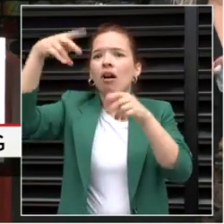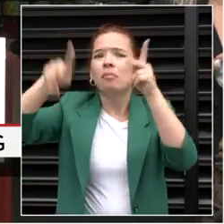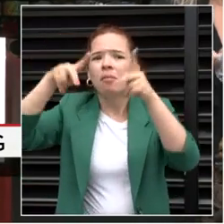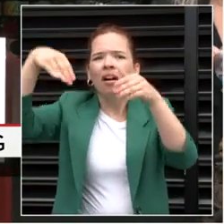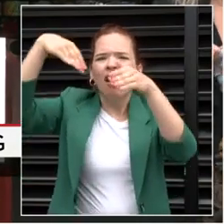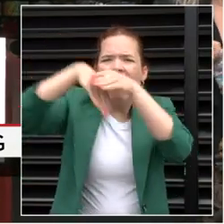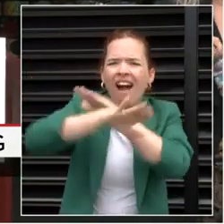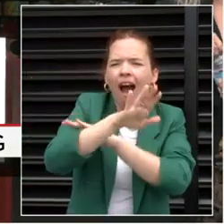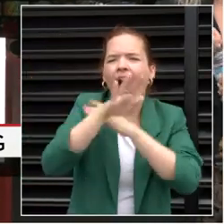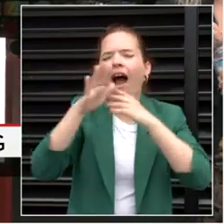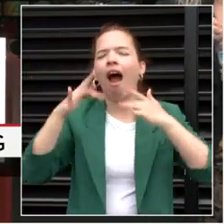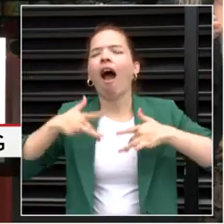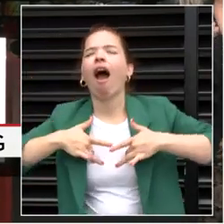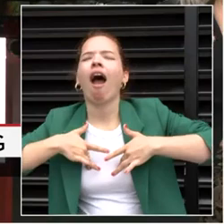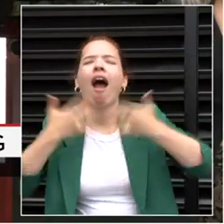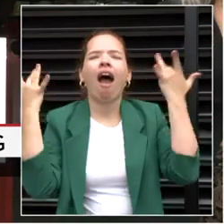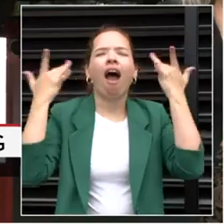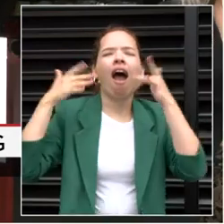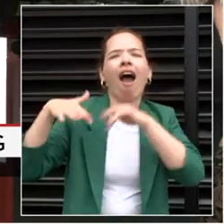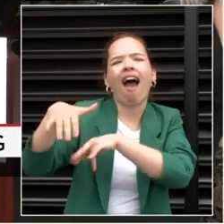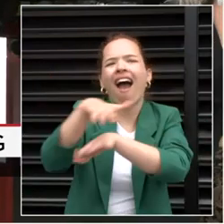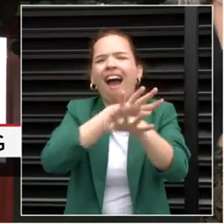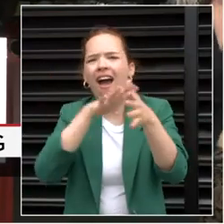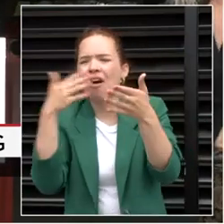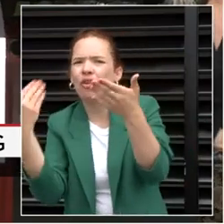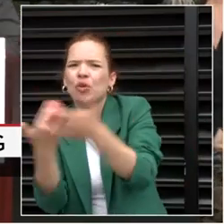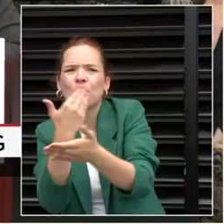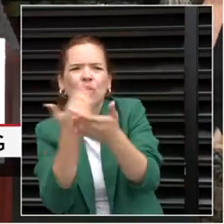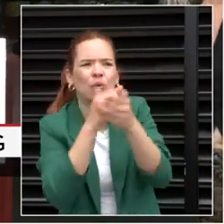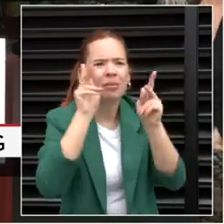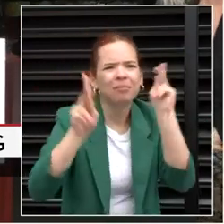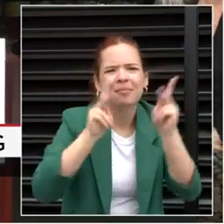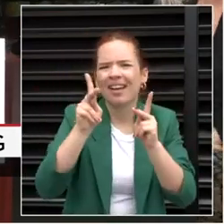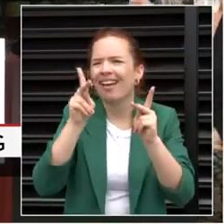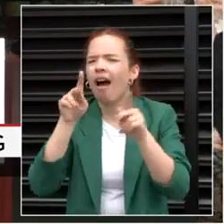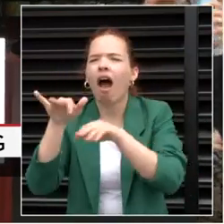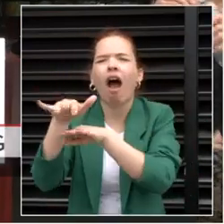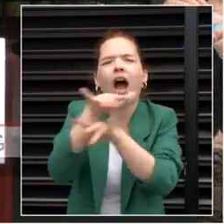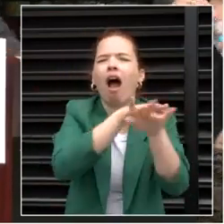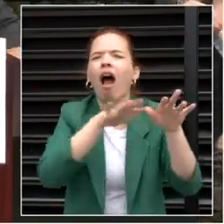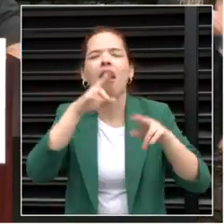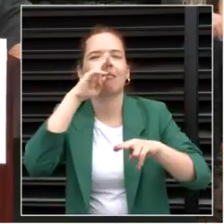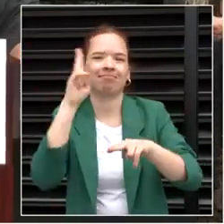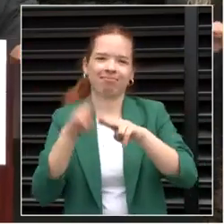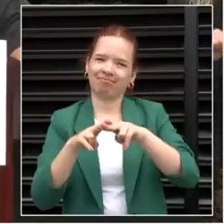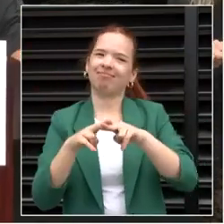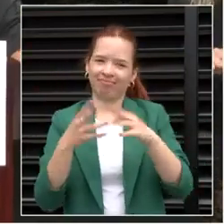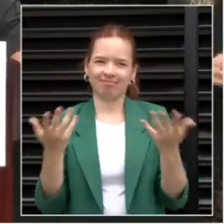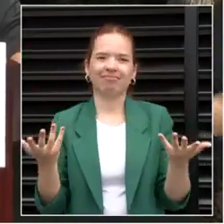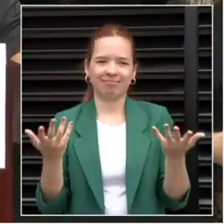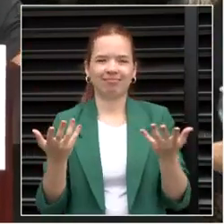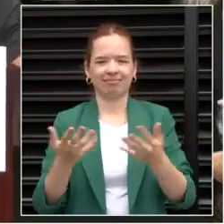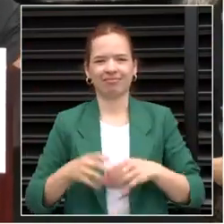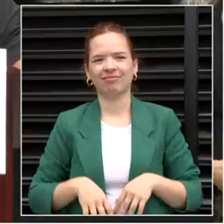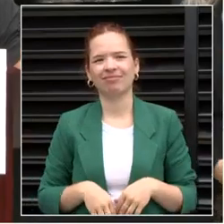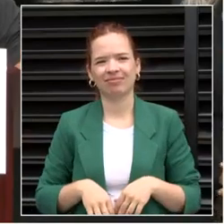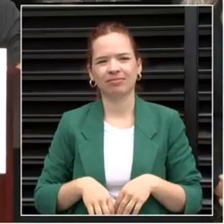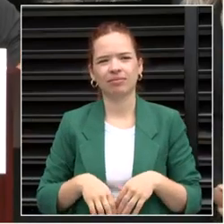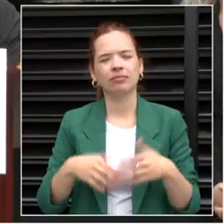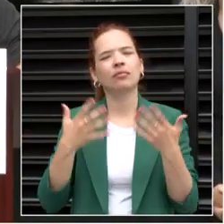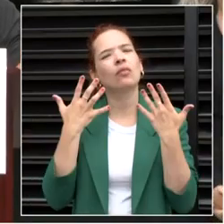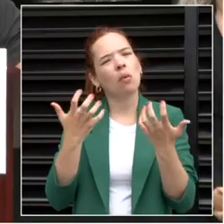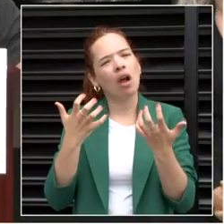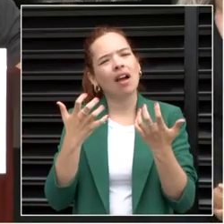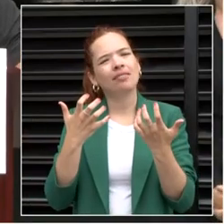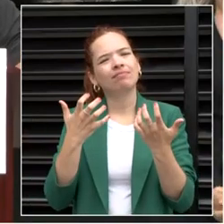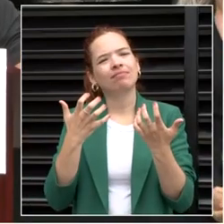seen that could be the next big thing. I'll get into that in a minute, but I want to introduce someone who has been supportive every step